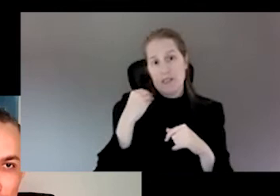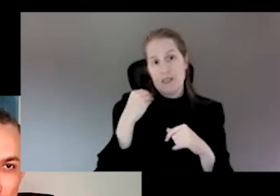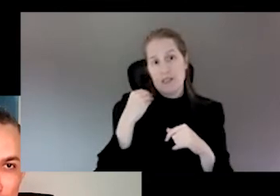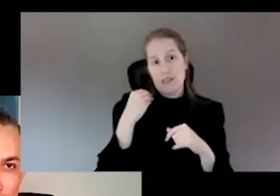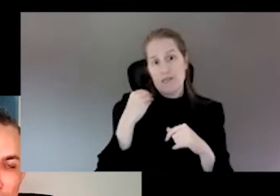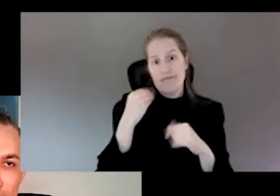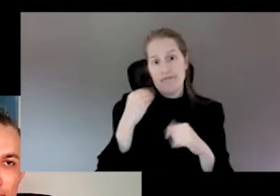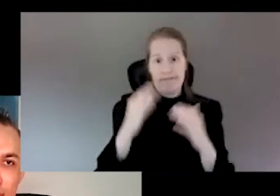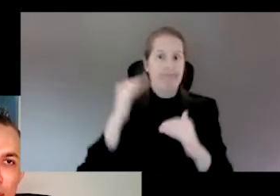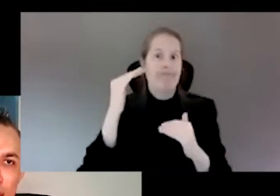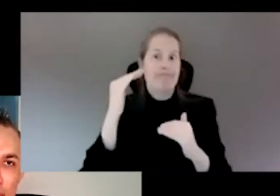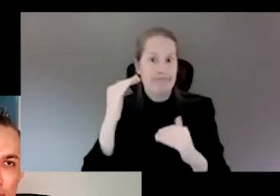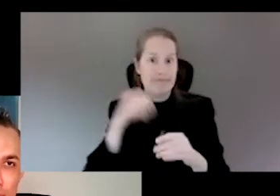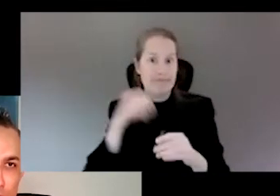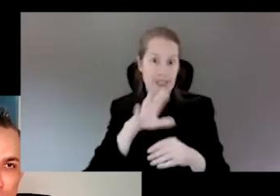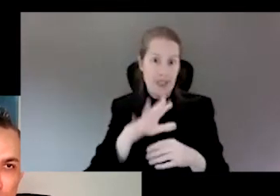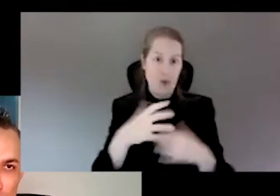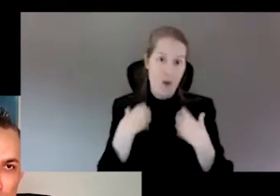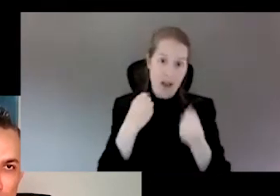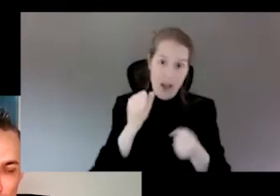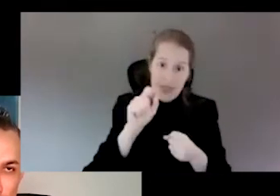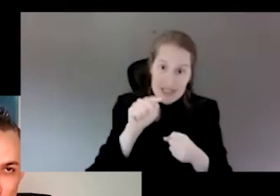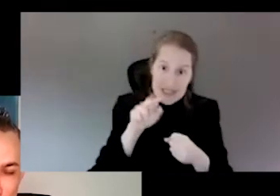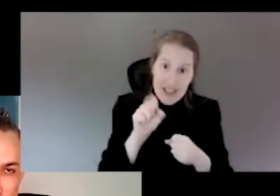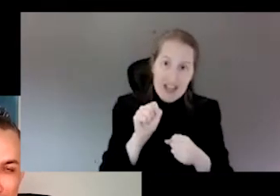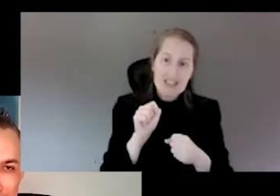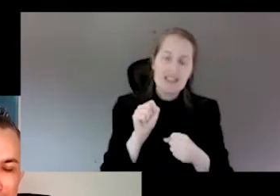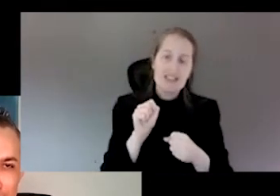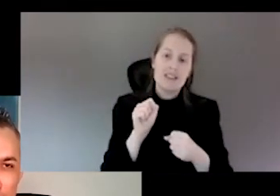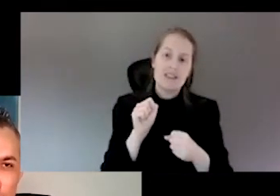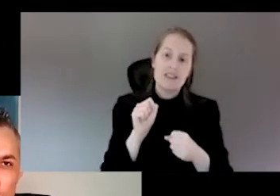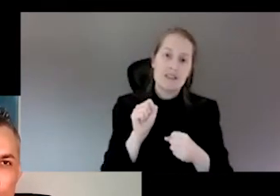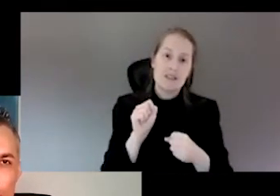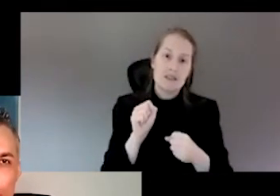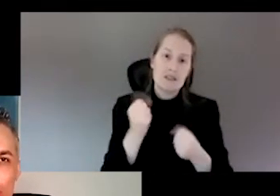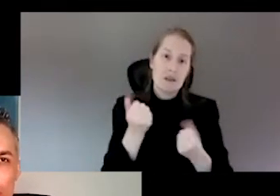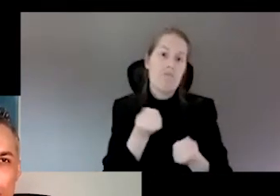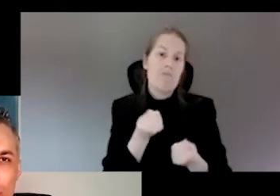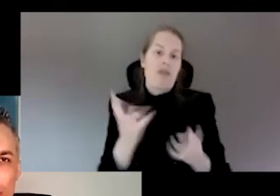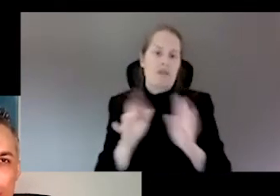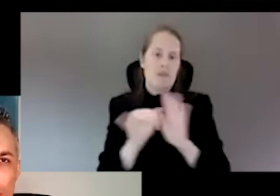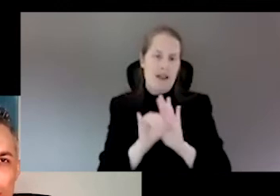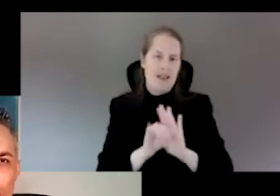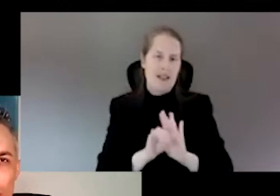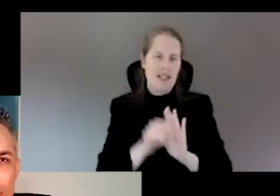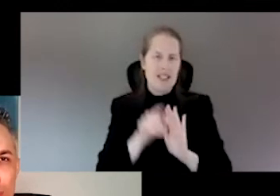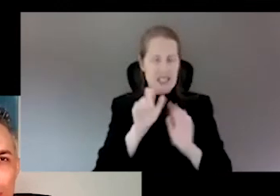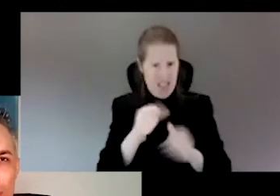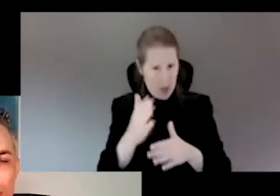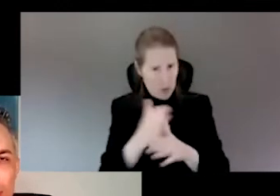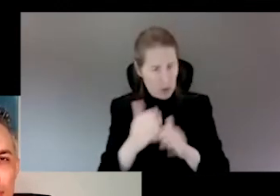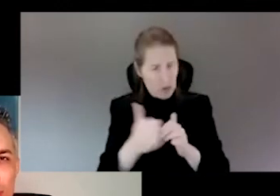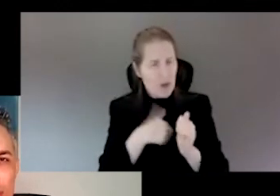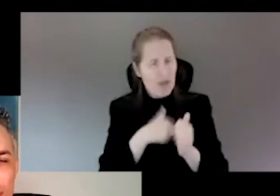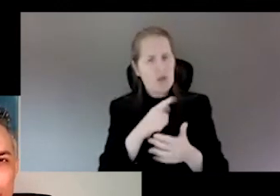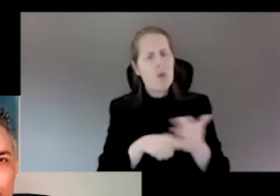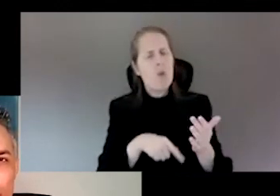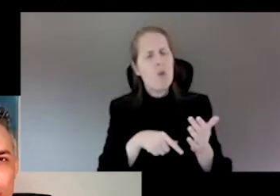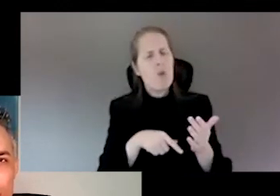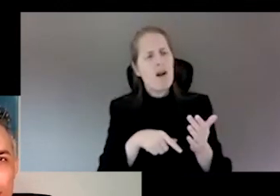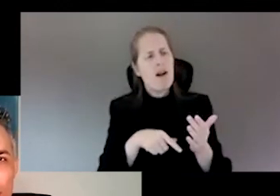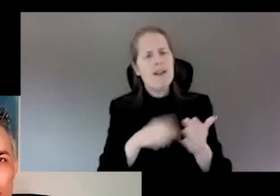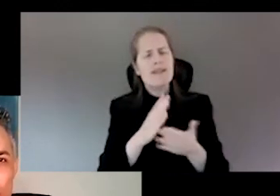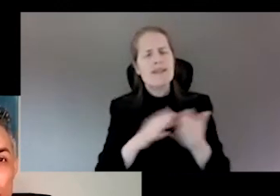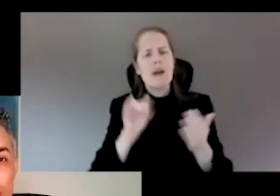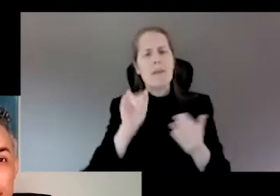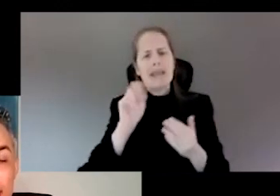inequities in your health status, in terms of your multiple statuses. Can you share with us what are some of those inequities that you've